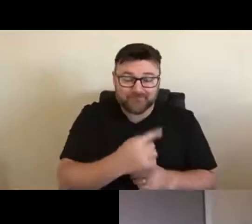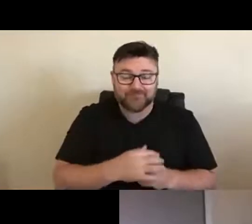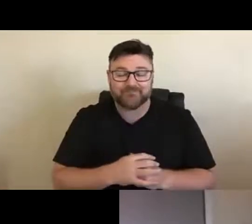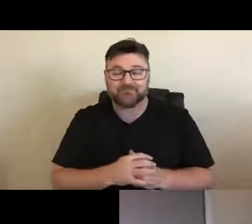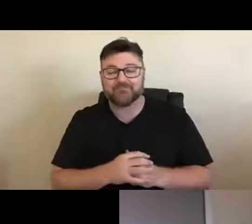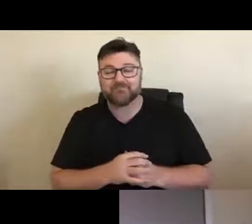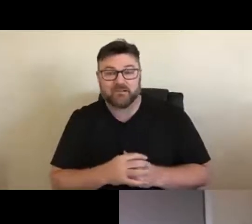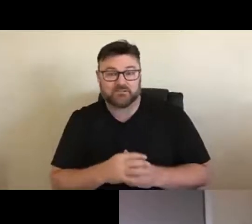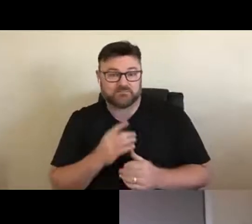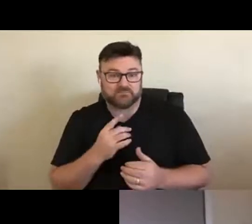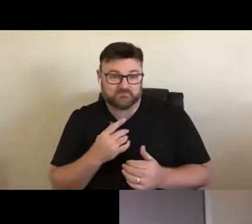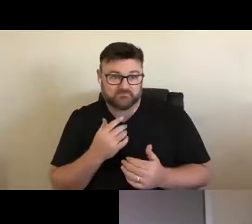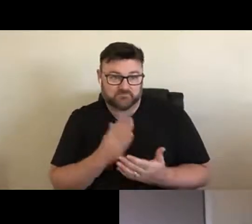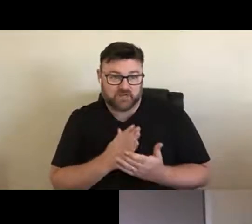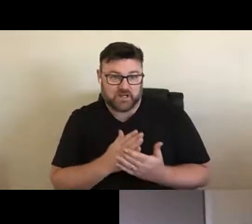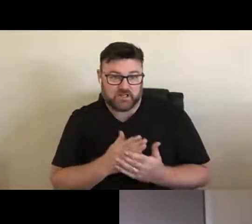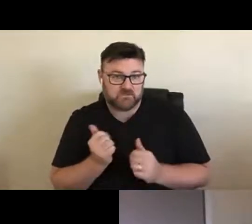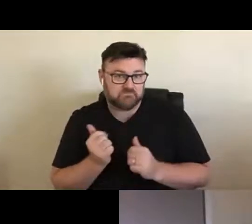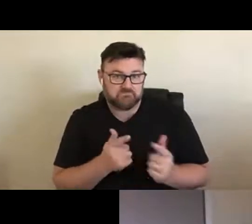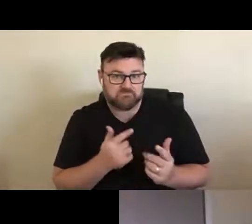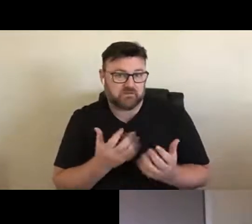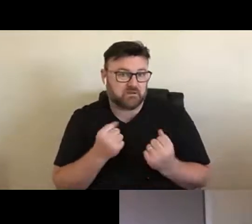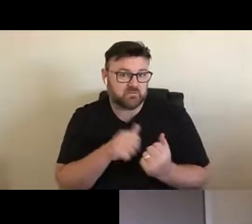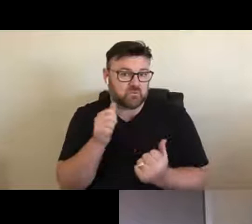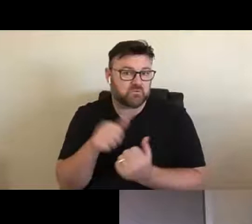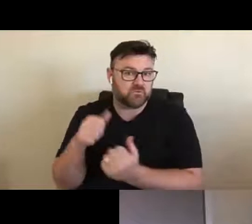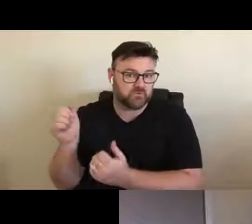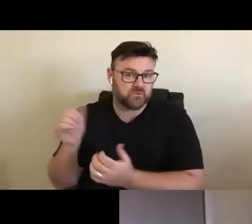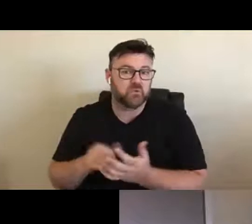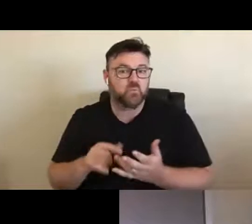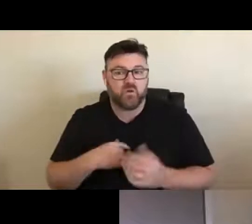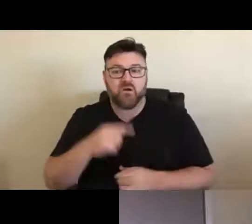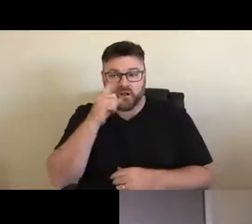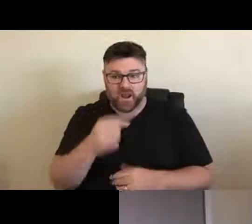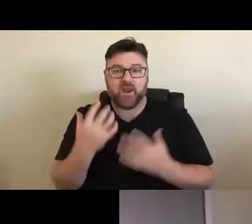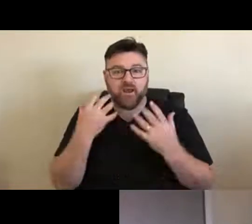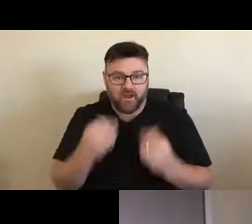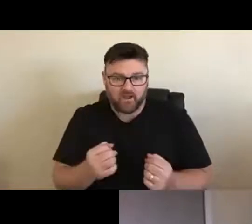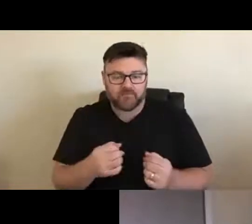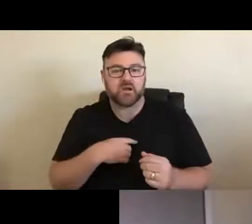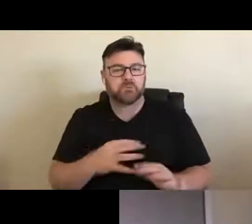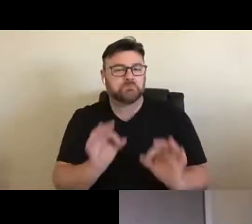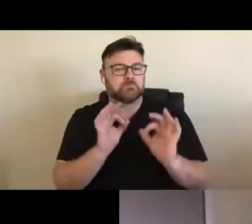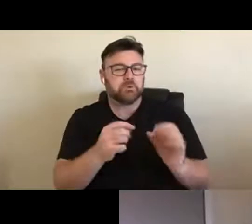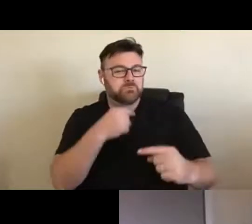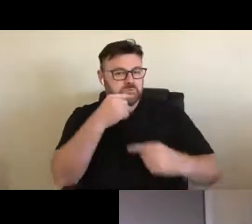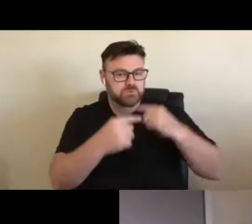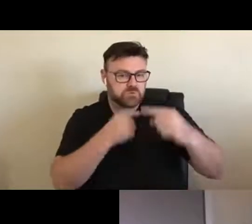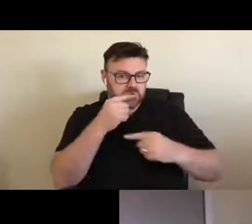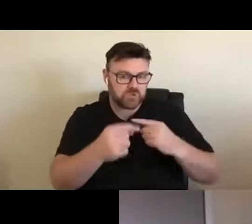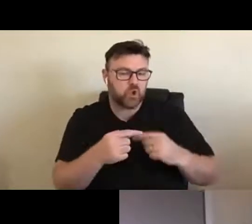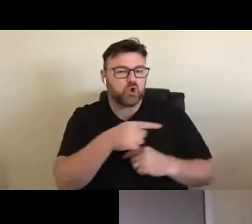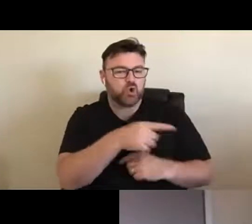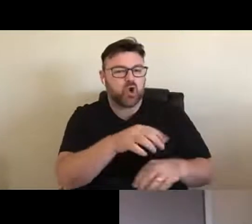done those degrees so that I could actually have an articulate conversation with the non-Aboriginal perpetrators of power in